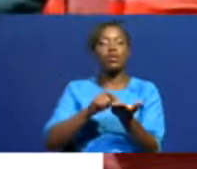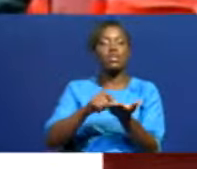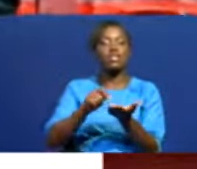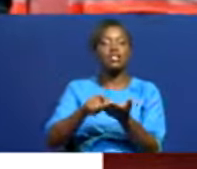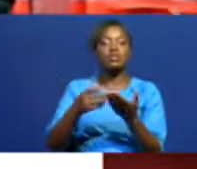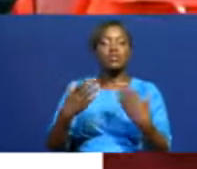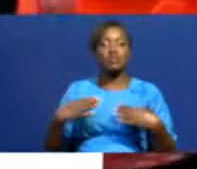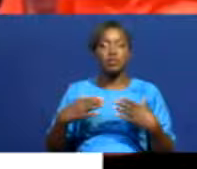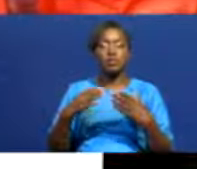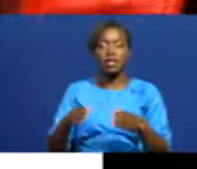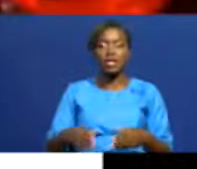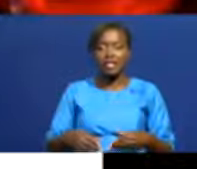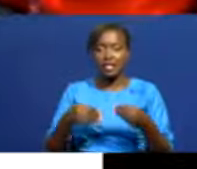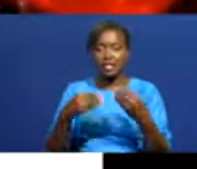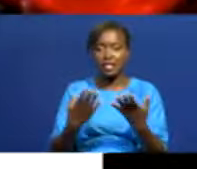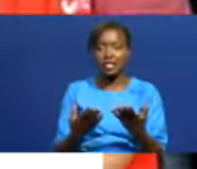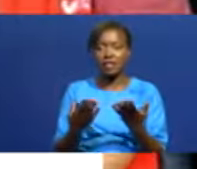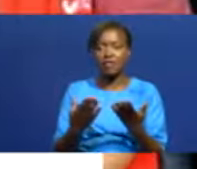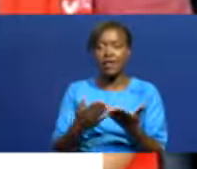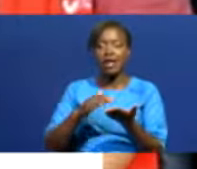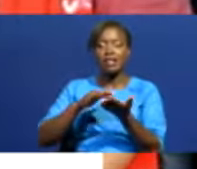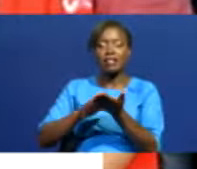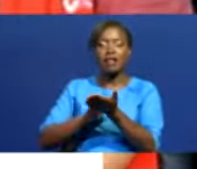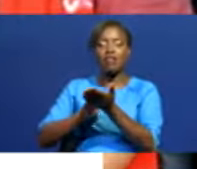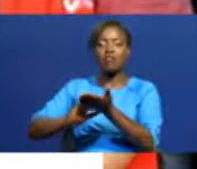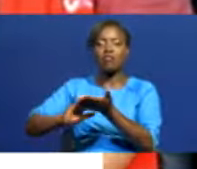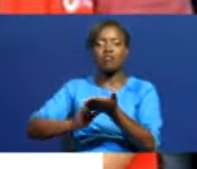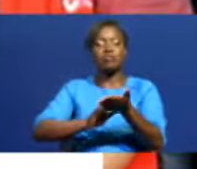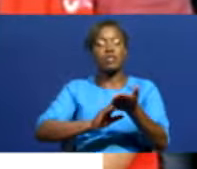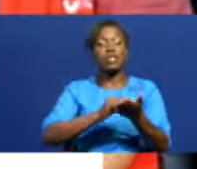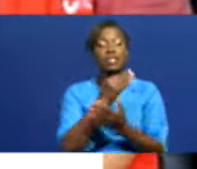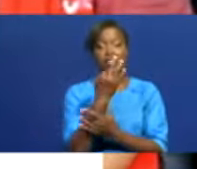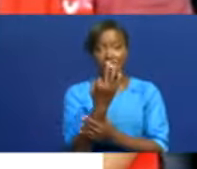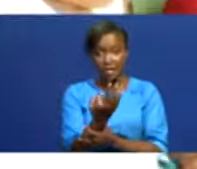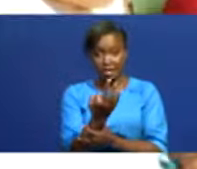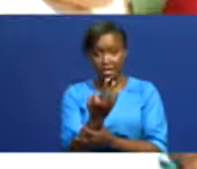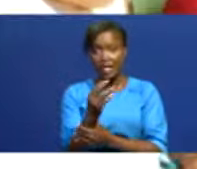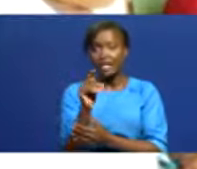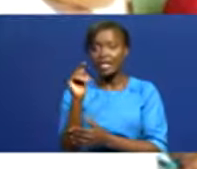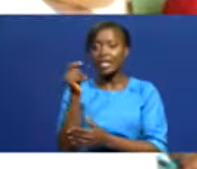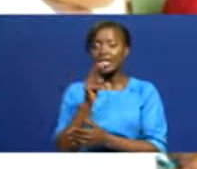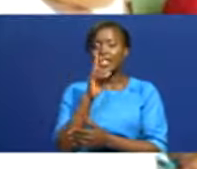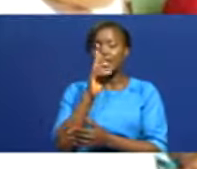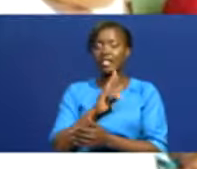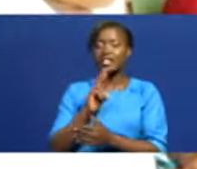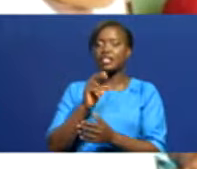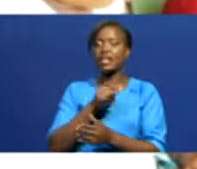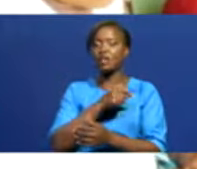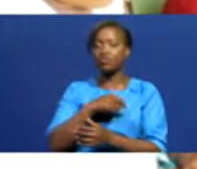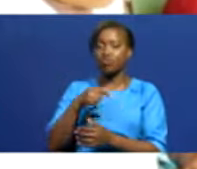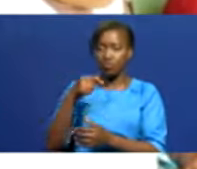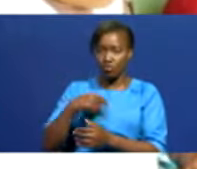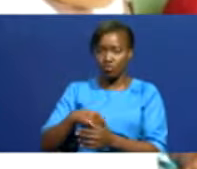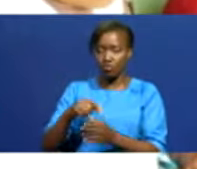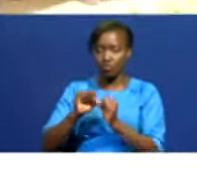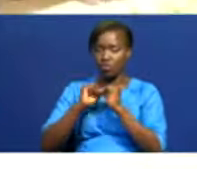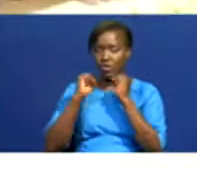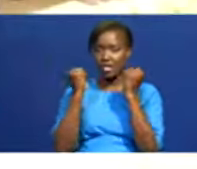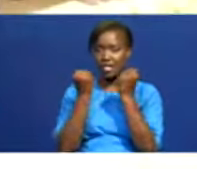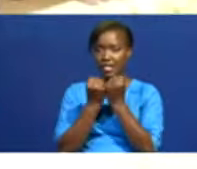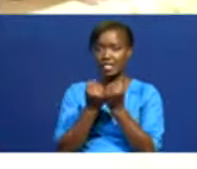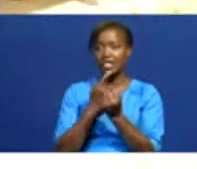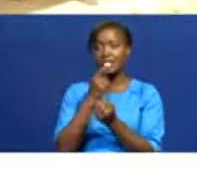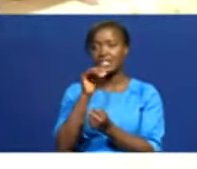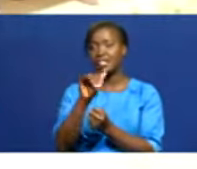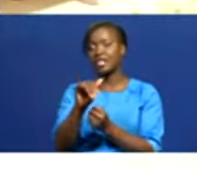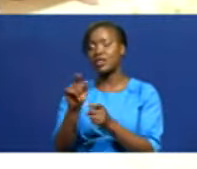area and provided 3 tractors. Kenya Red Cross Society Coast Regional Manager Hassan Musa said they have